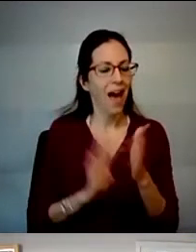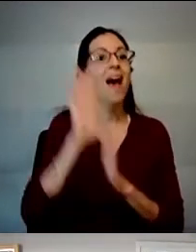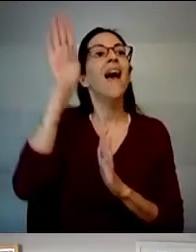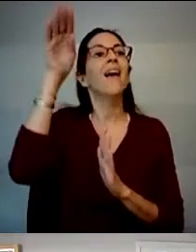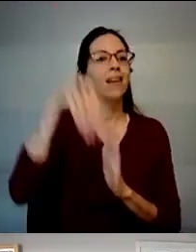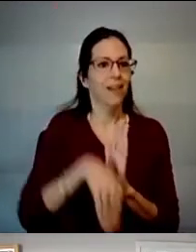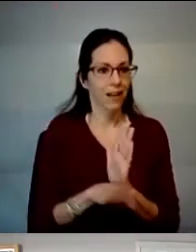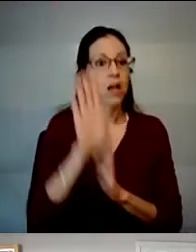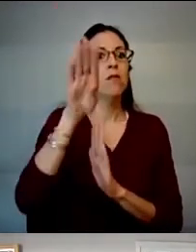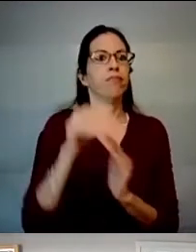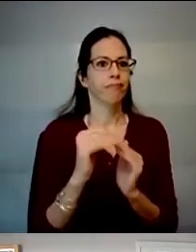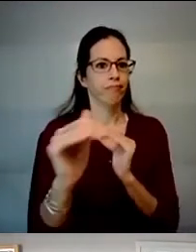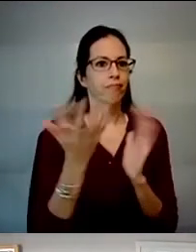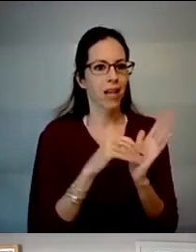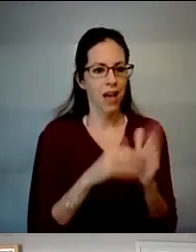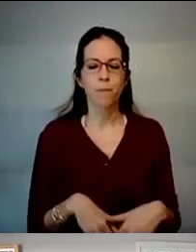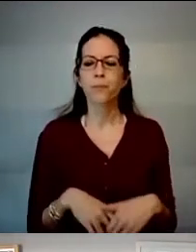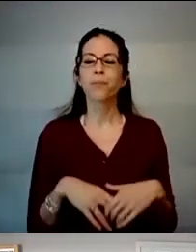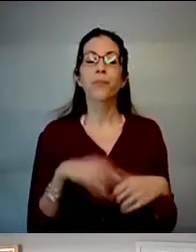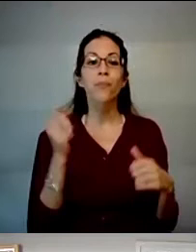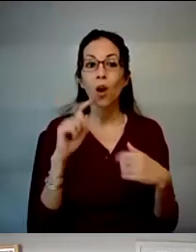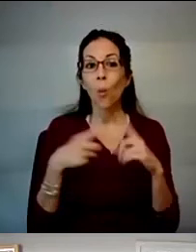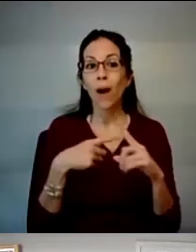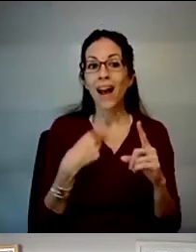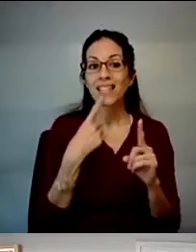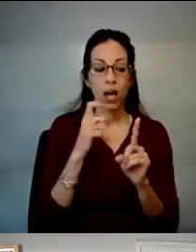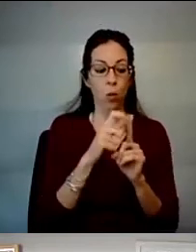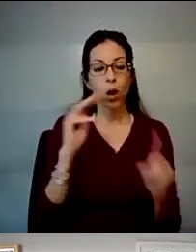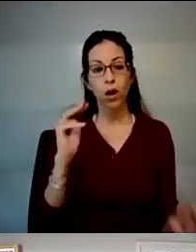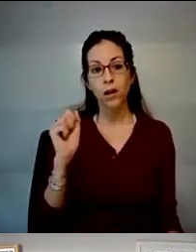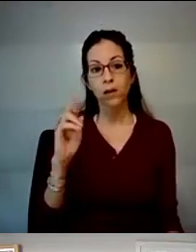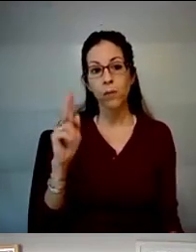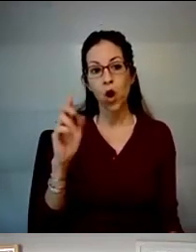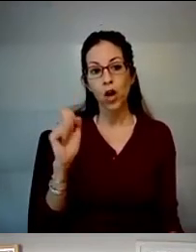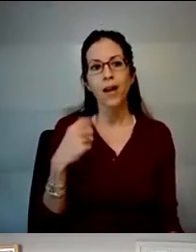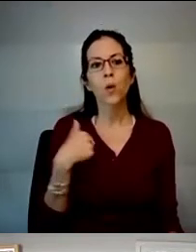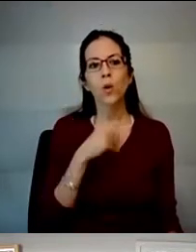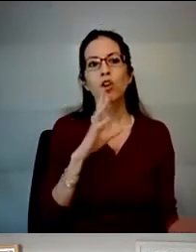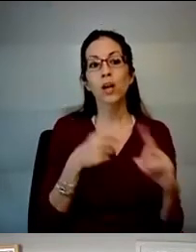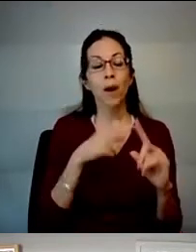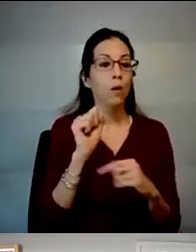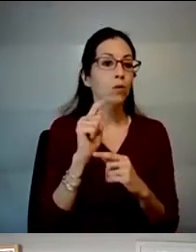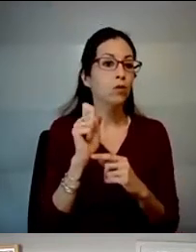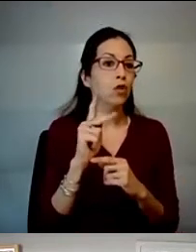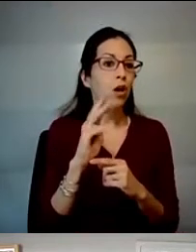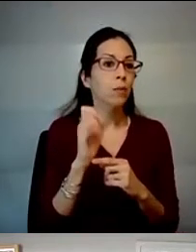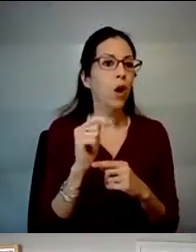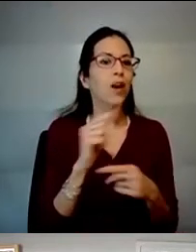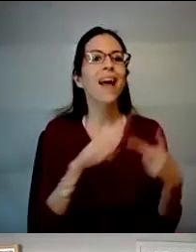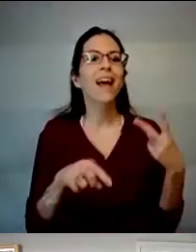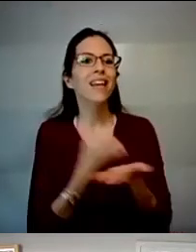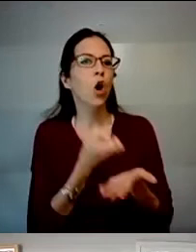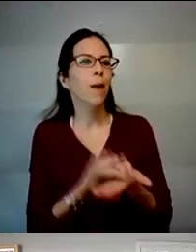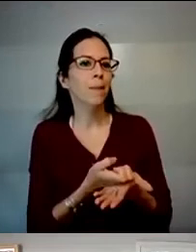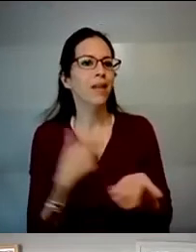categories versus the market. When I say market, we talk about the market, we talk about the economy, and we usually talk about employment, those kind of factors.